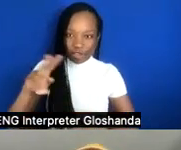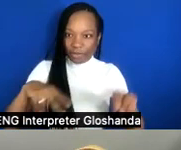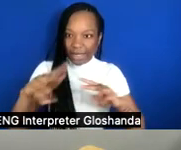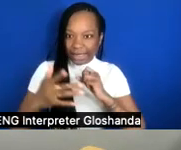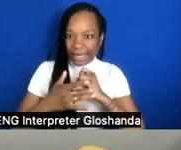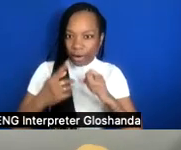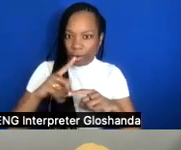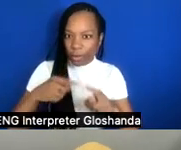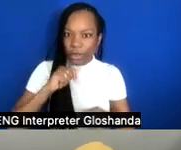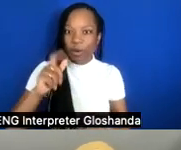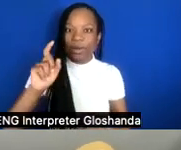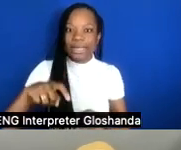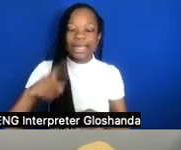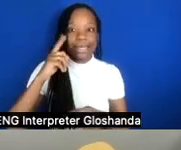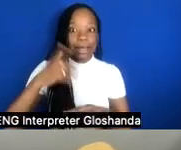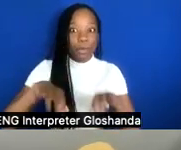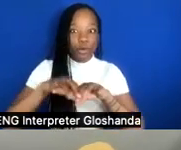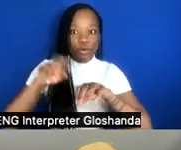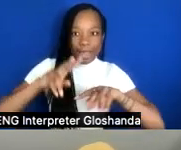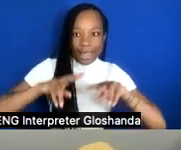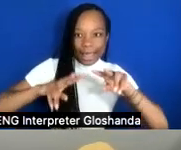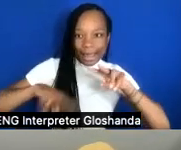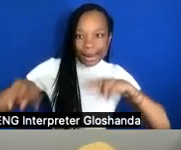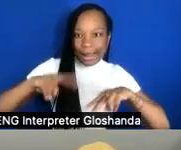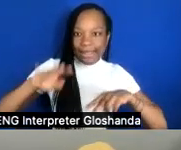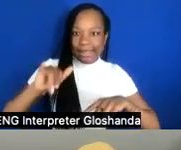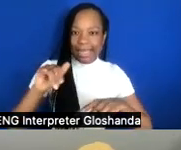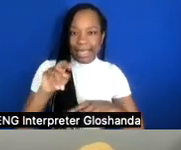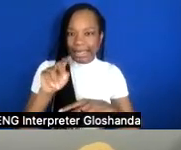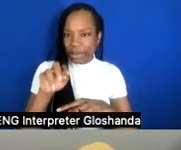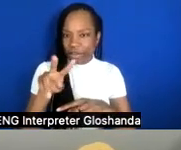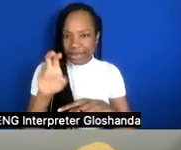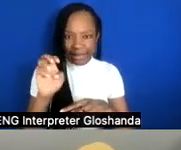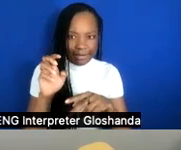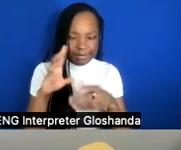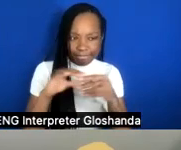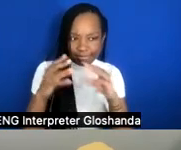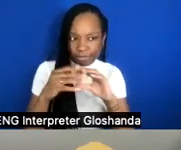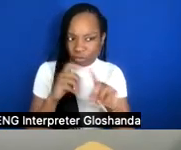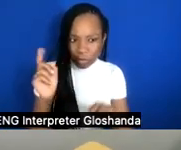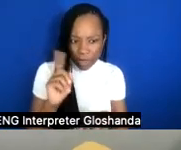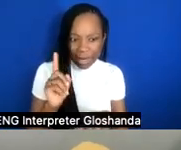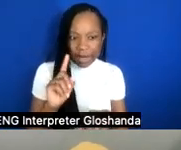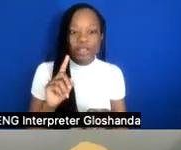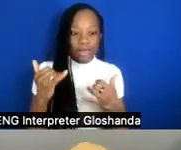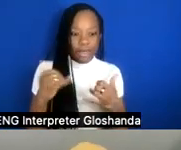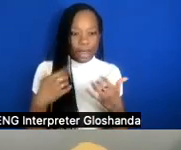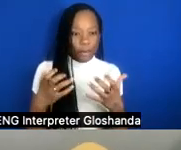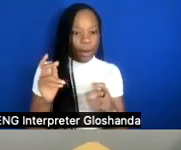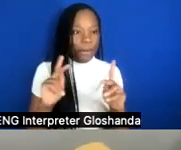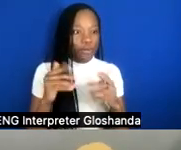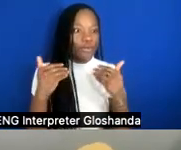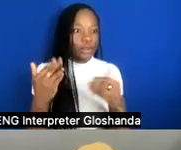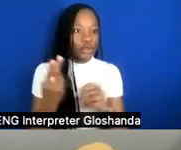to analyze where those narratives come from. And so what I'm gonna have folks do is actually go into this